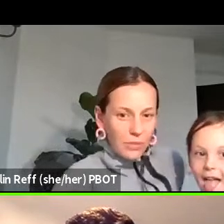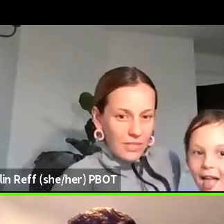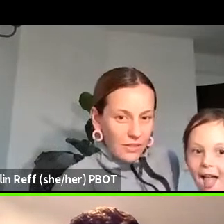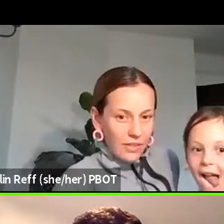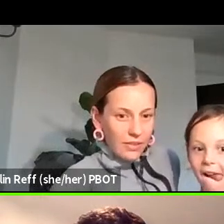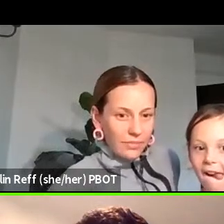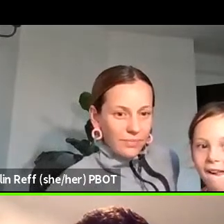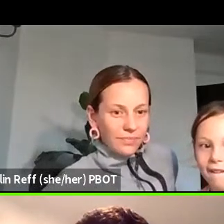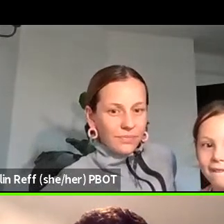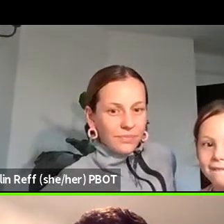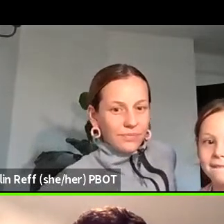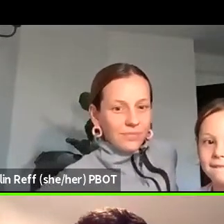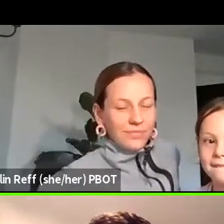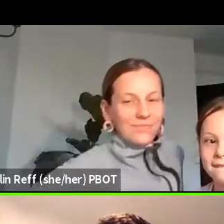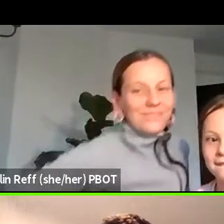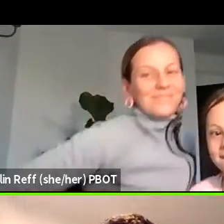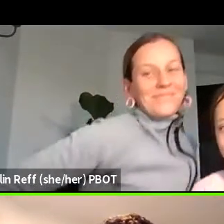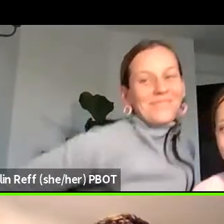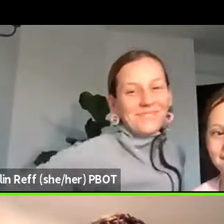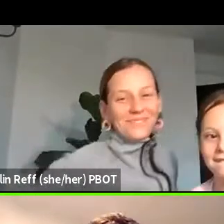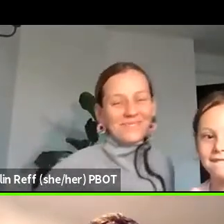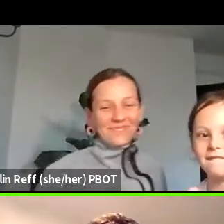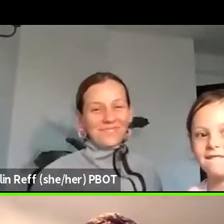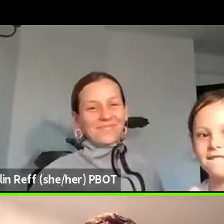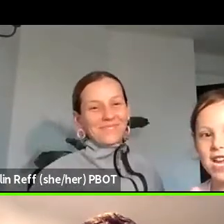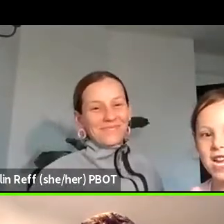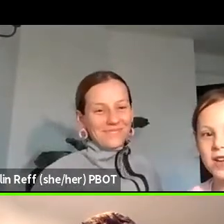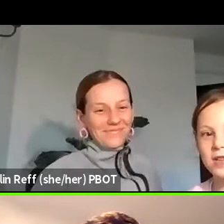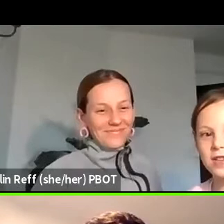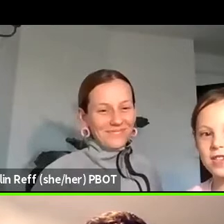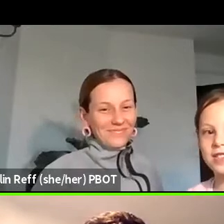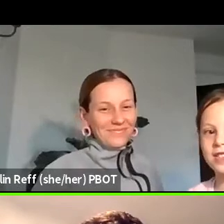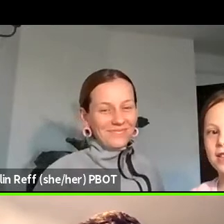All right, good thing I was taking some notes.